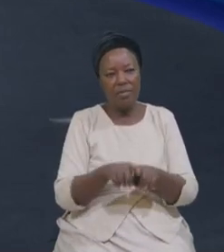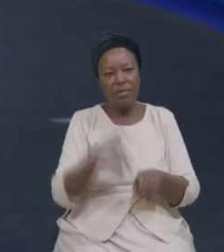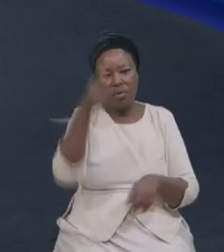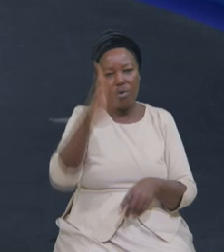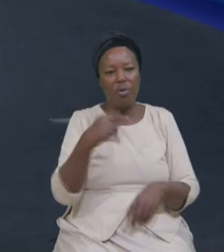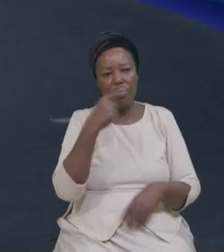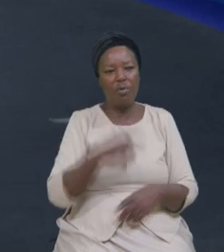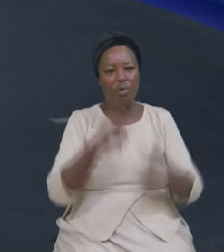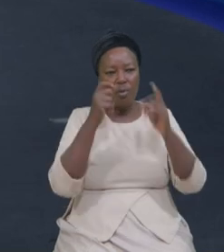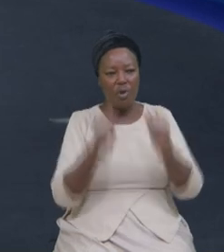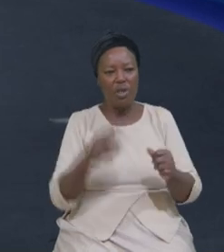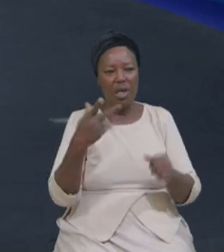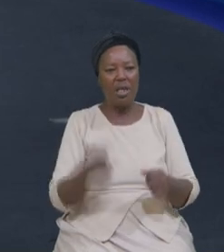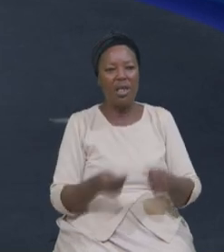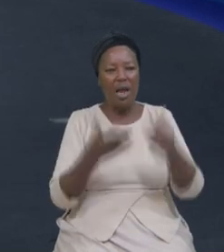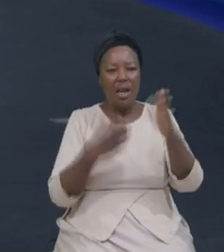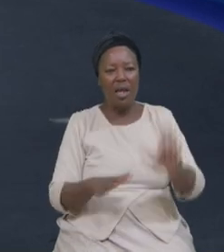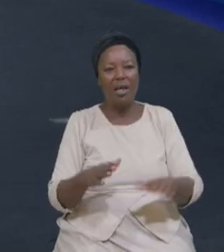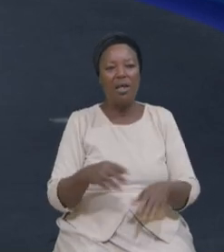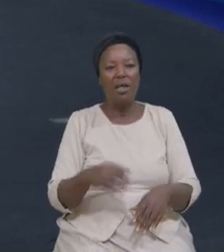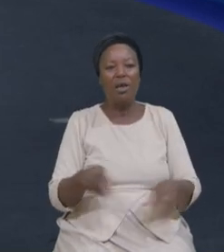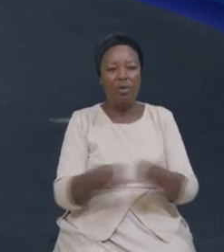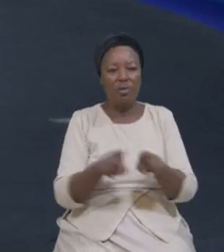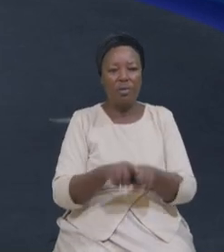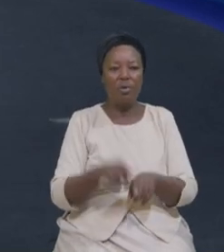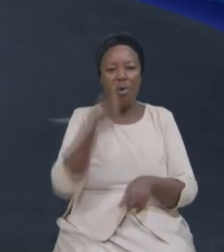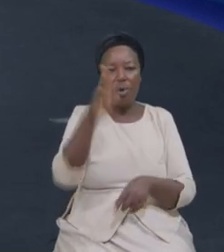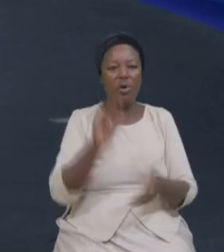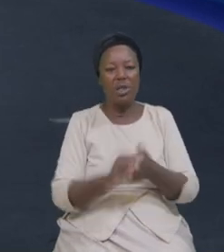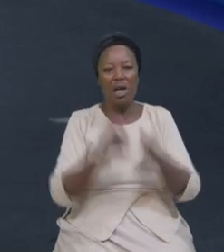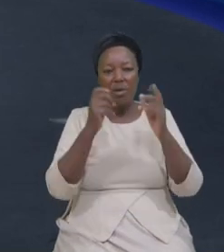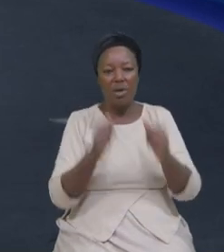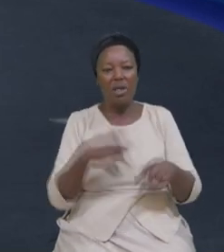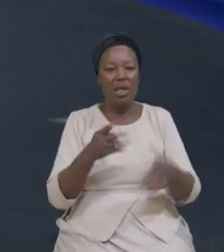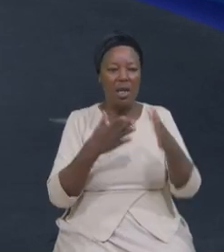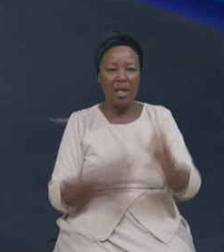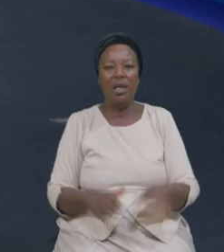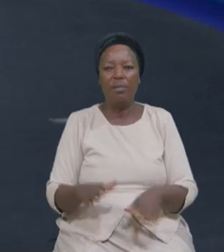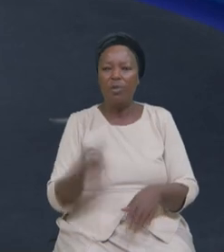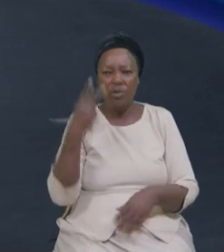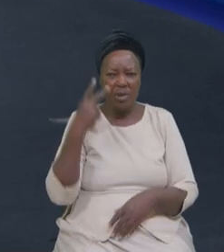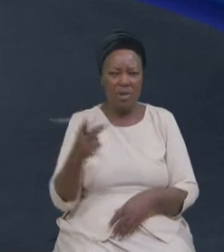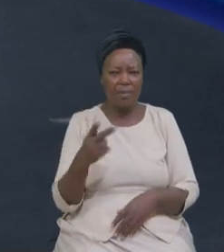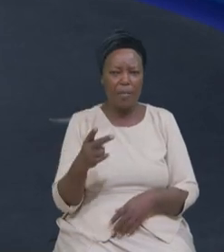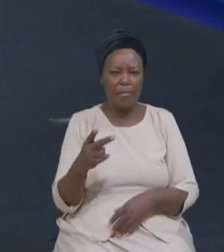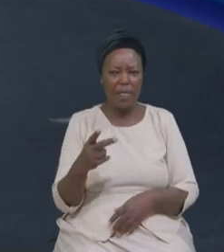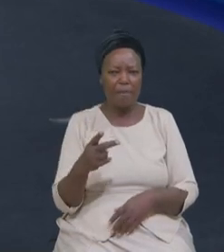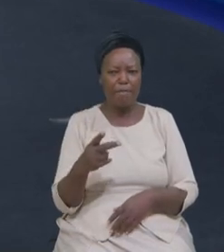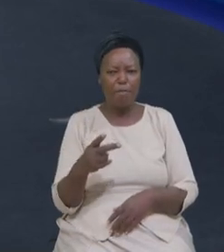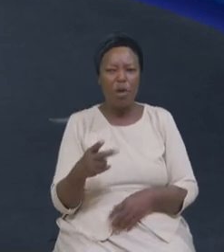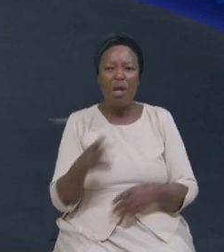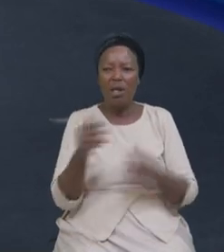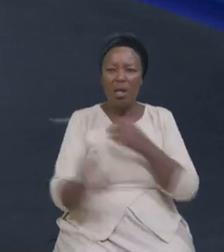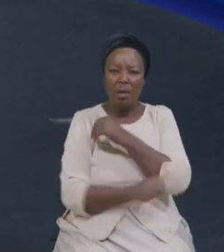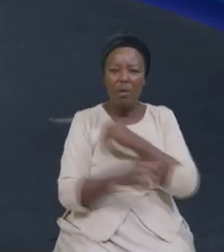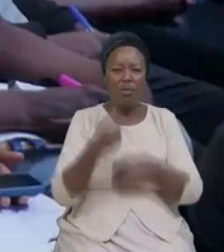quickeneth the dead, even God who quickeneth the dead, You see, Abraham wasn't dead, but there